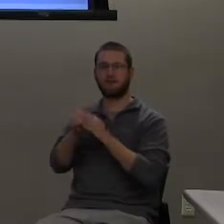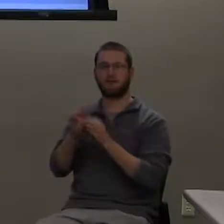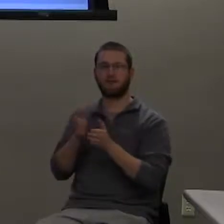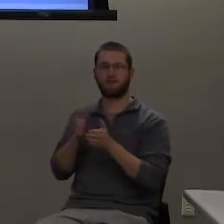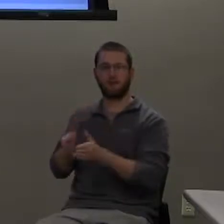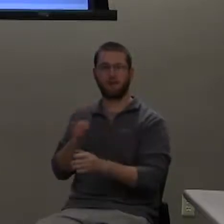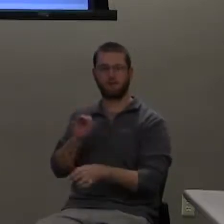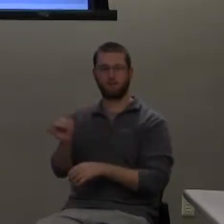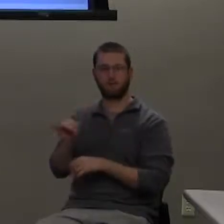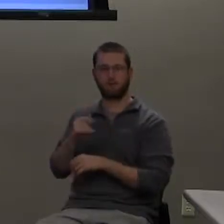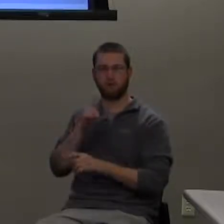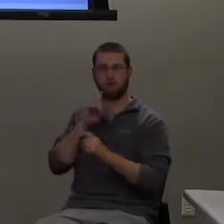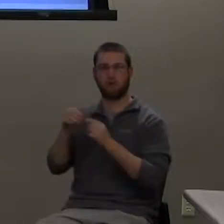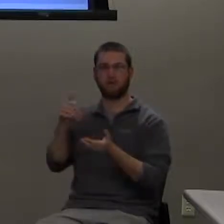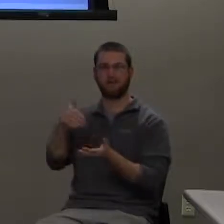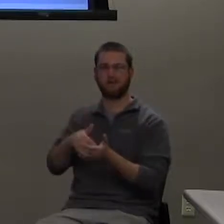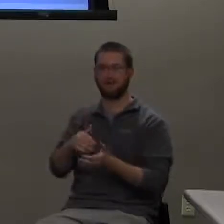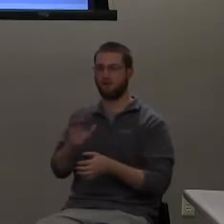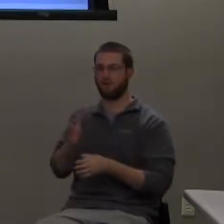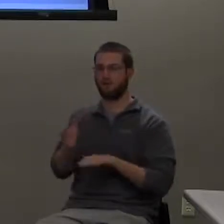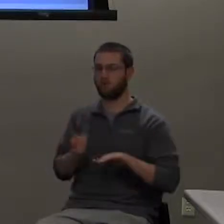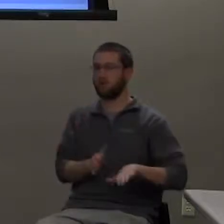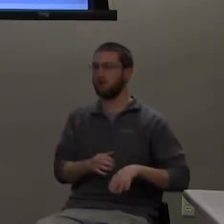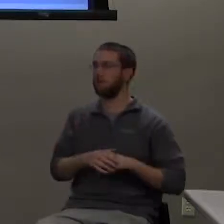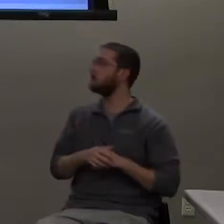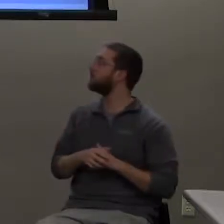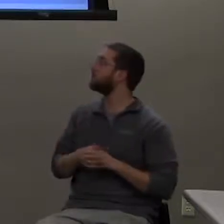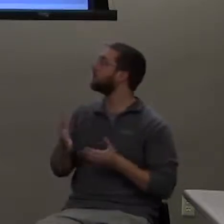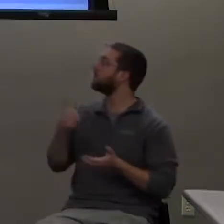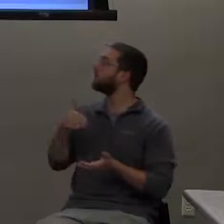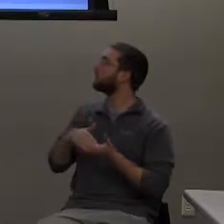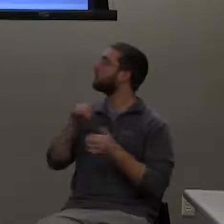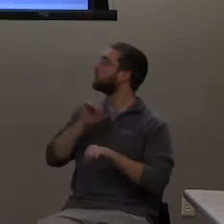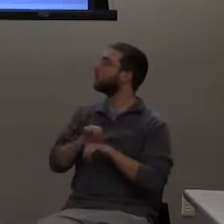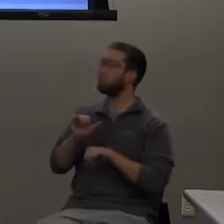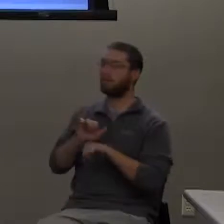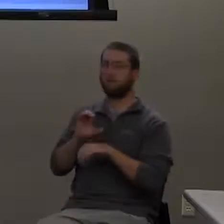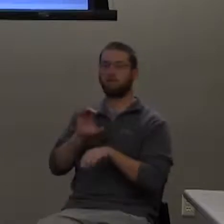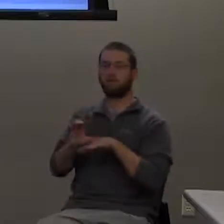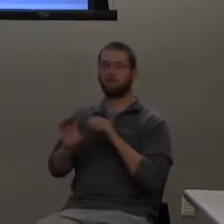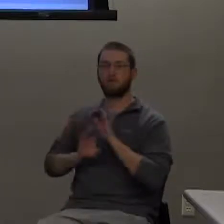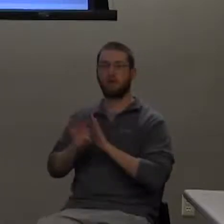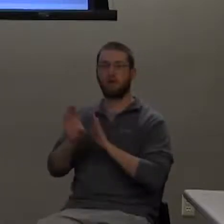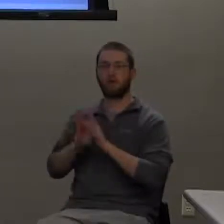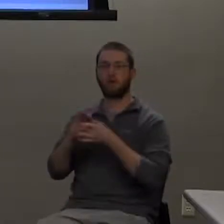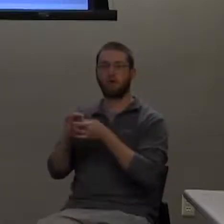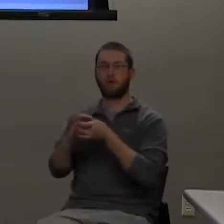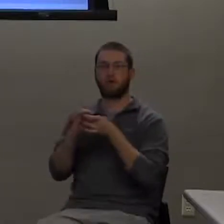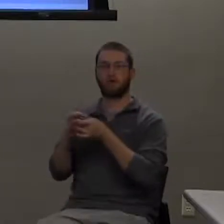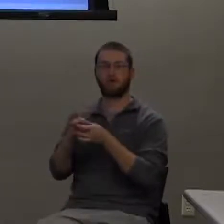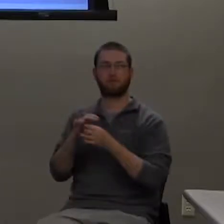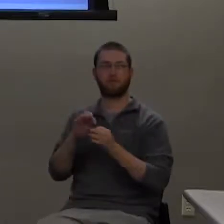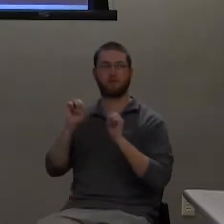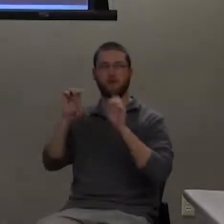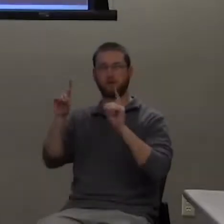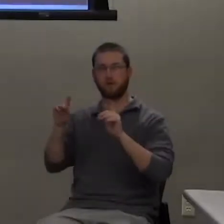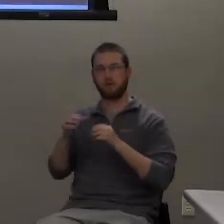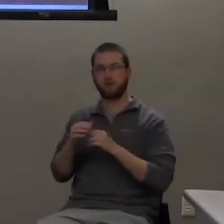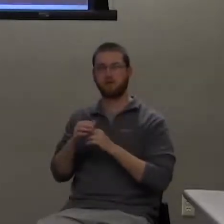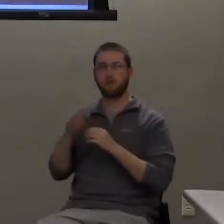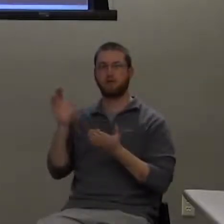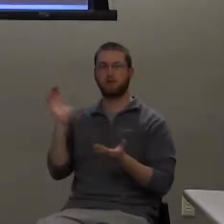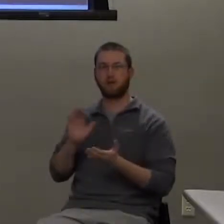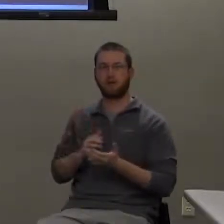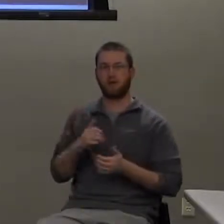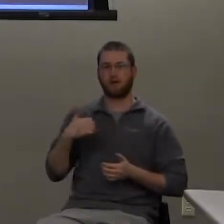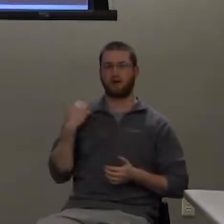already talked a lot about this, I don't need to belabor that again. And then the workforce development coordination, the education component, bringing it down to the